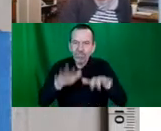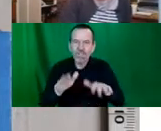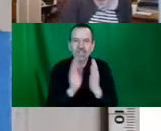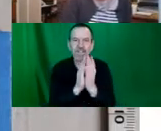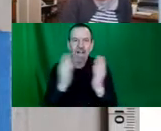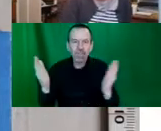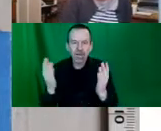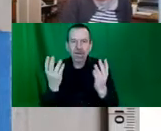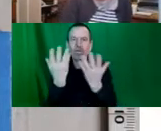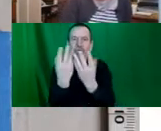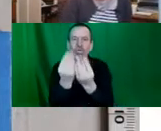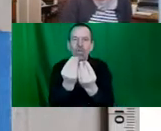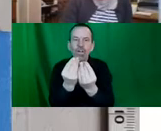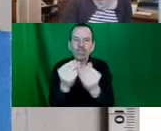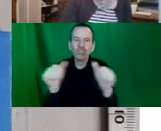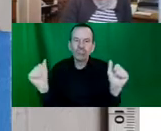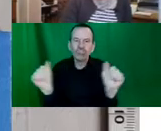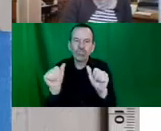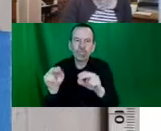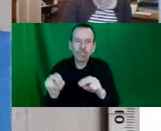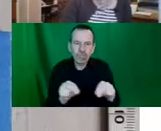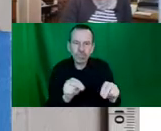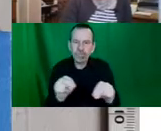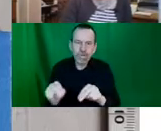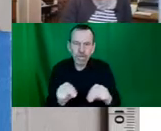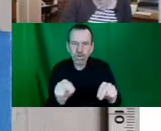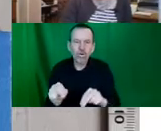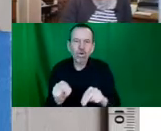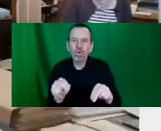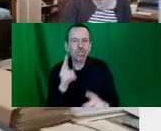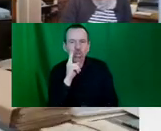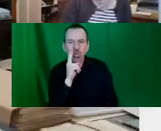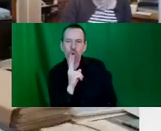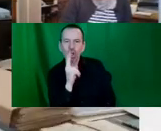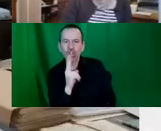followed by a few words of thanks, and then time for questions.